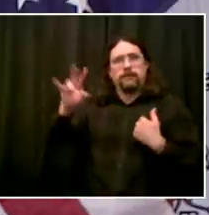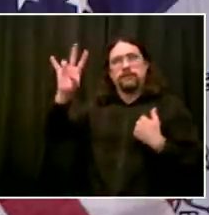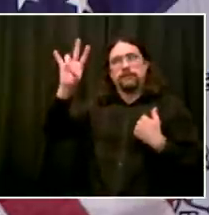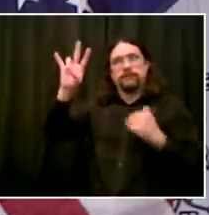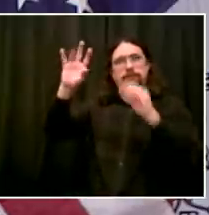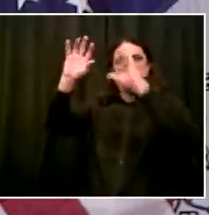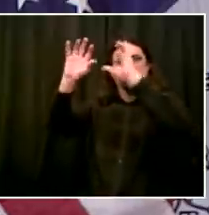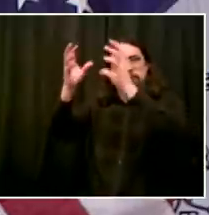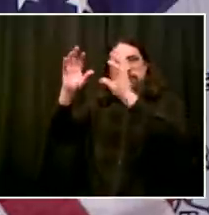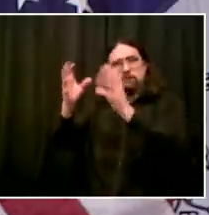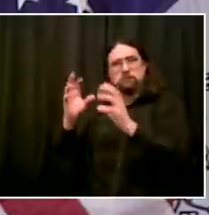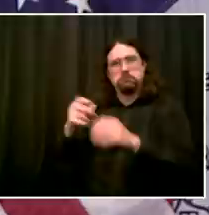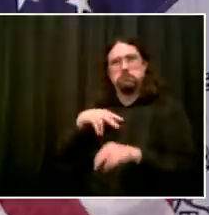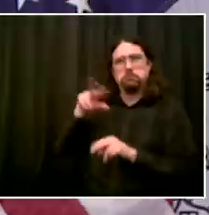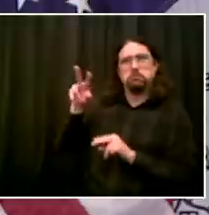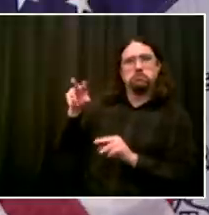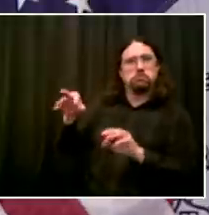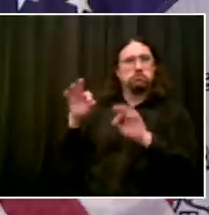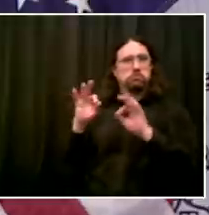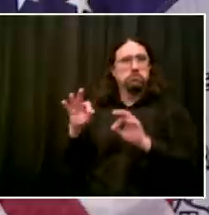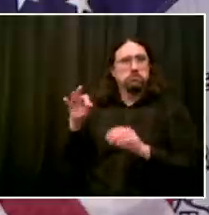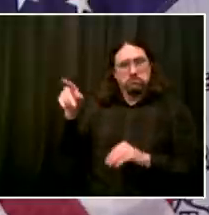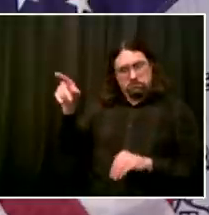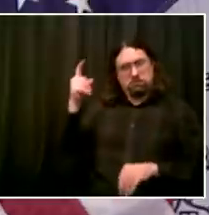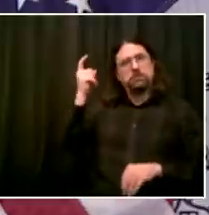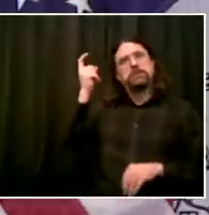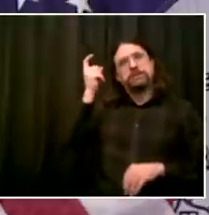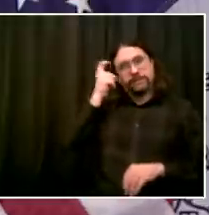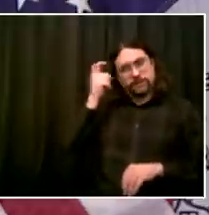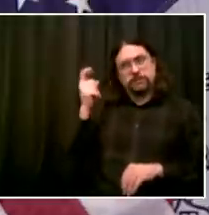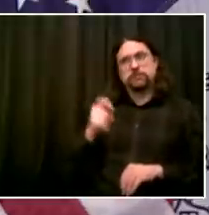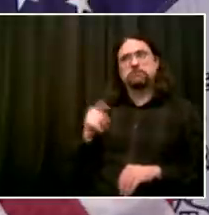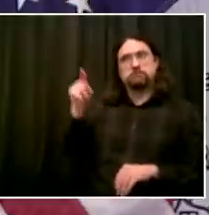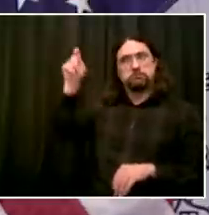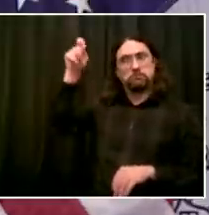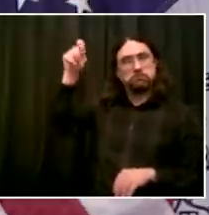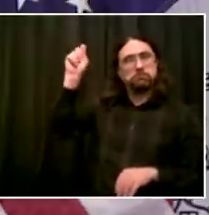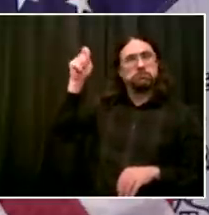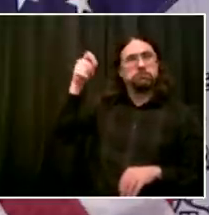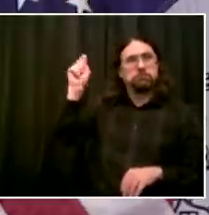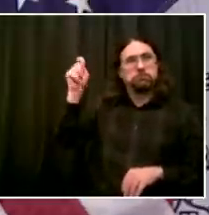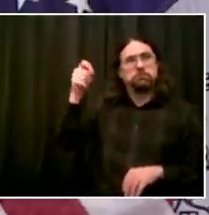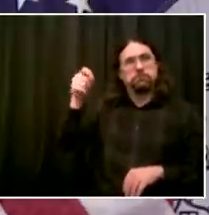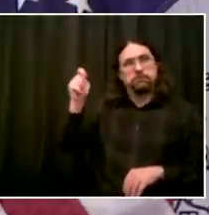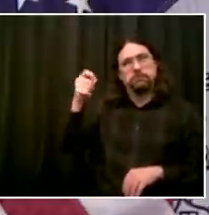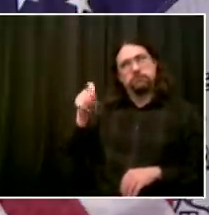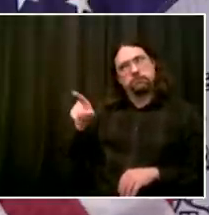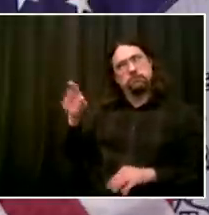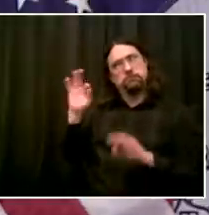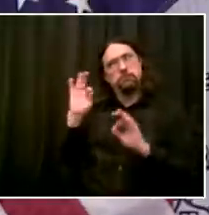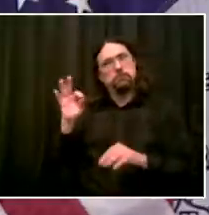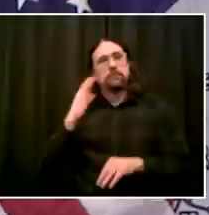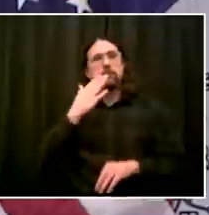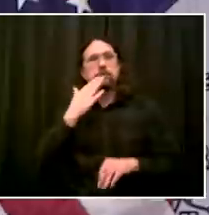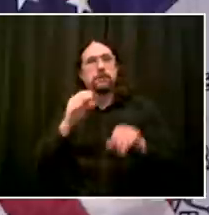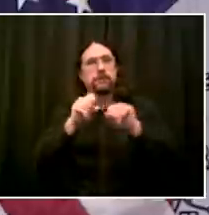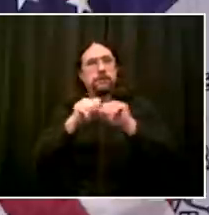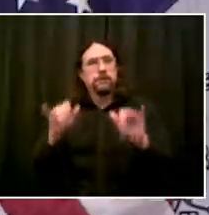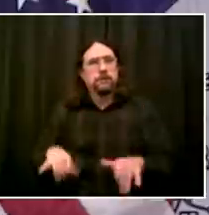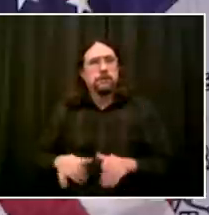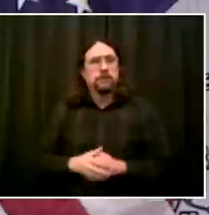look at them absolutely. Like, forget that we've moved this whole distance and forget what was before. Just look at them